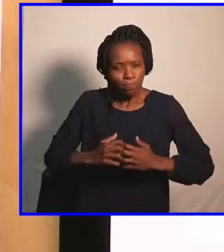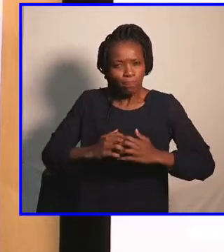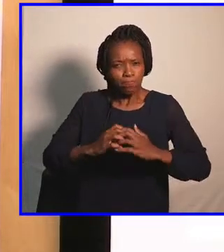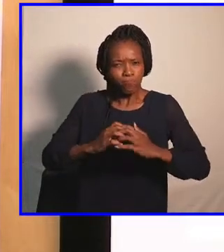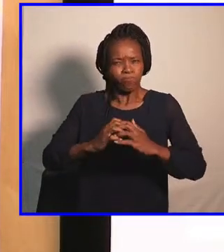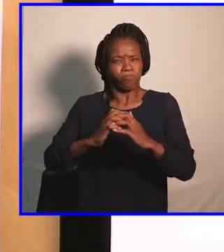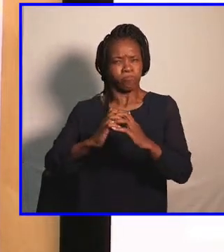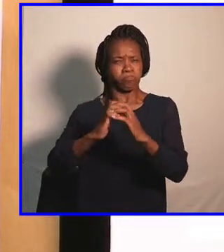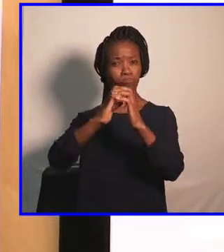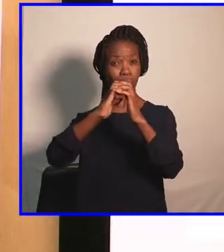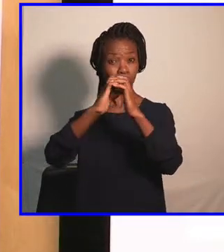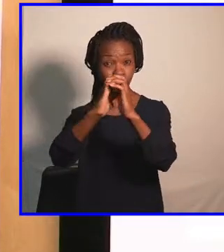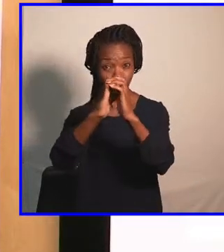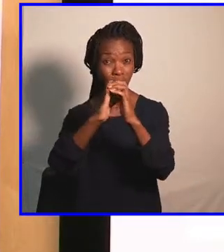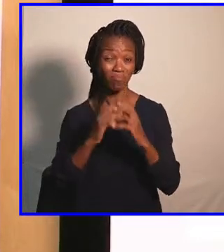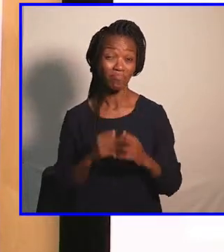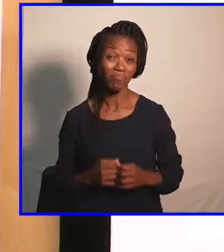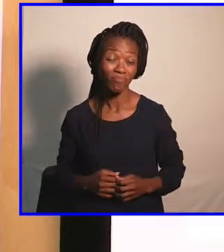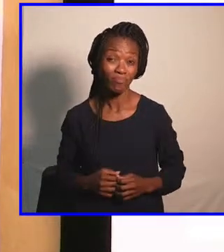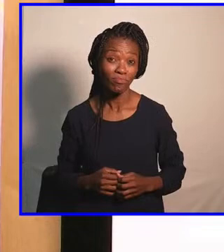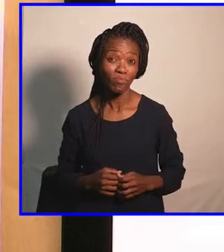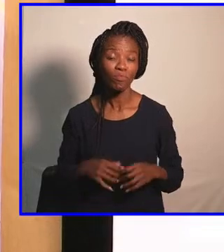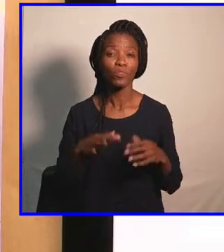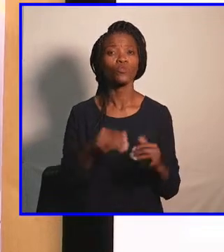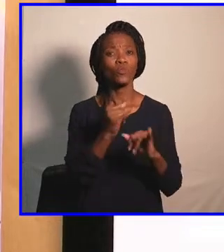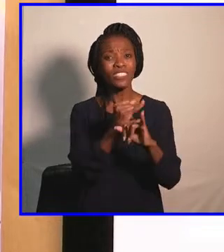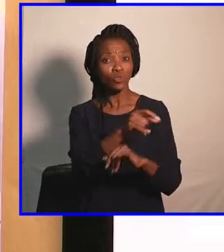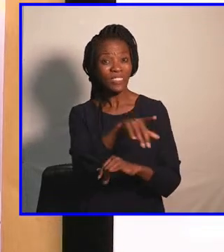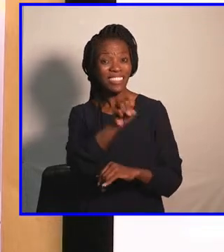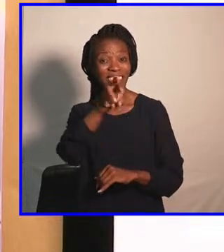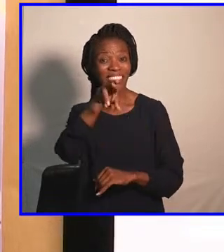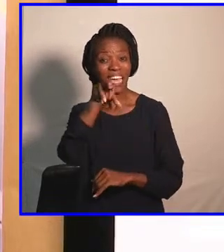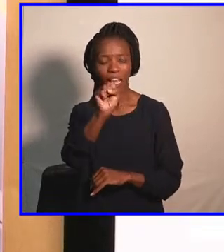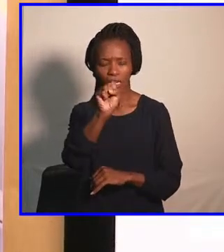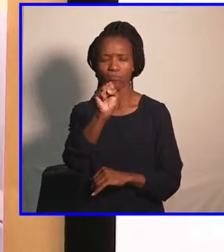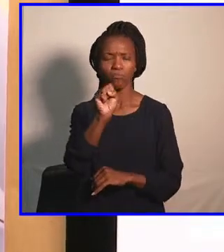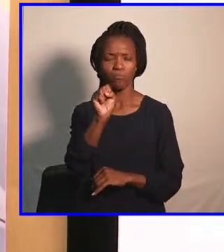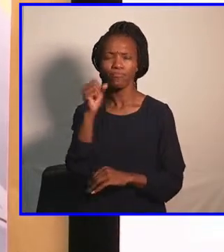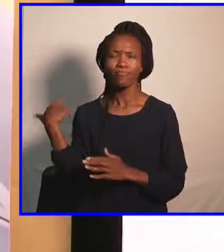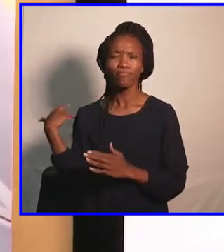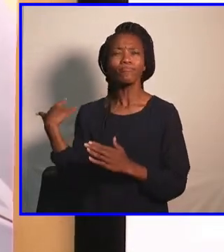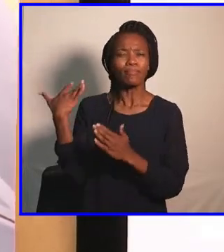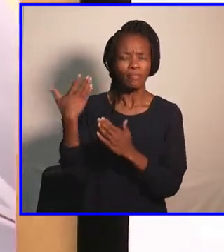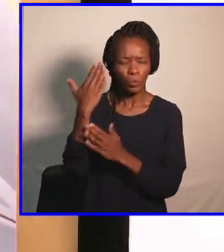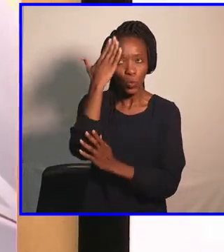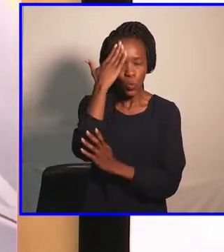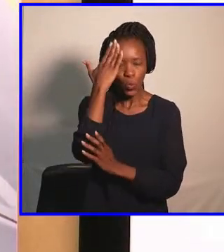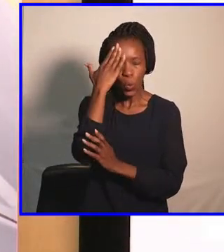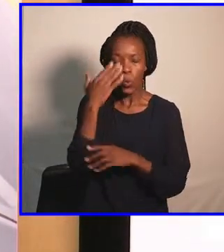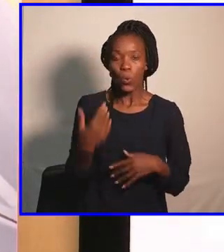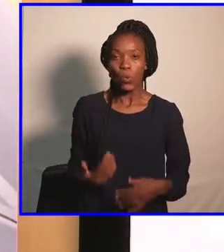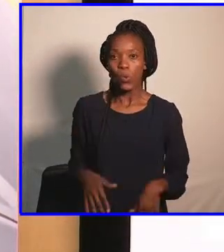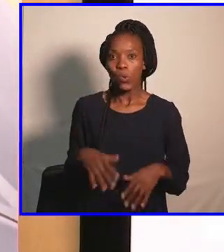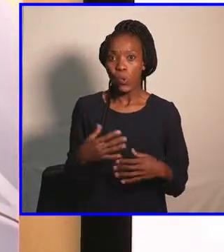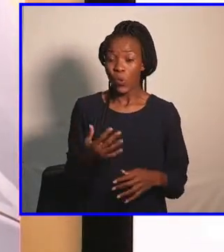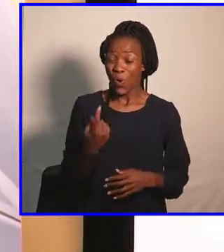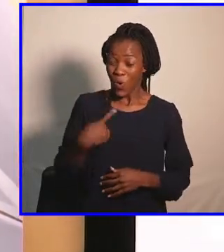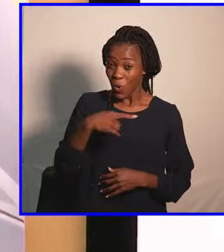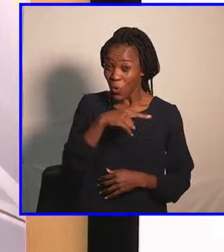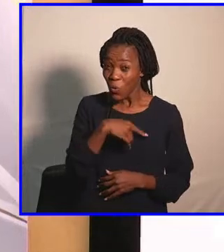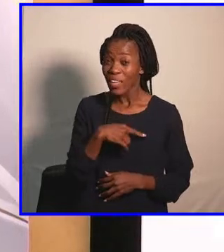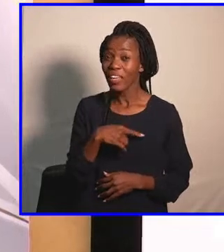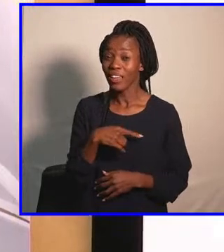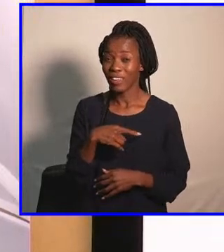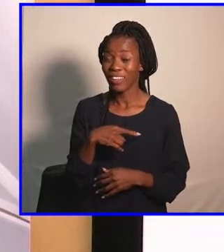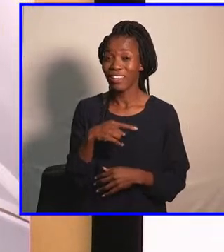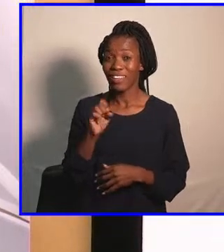ashes of our past. The institution has always understood that it is at the center of our efforts